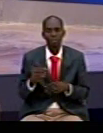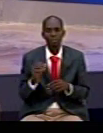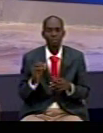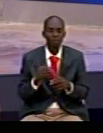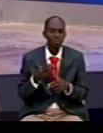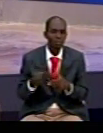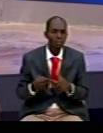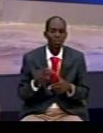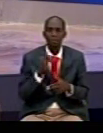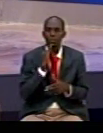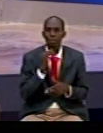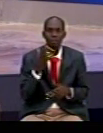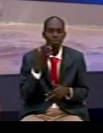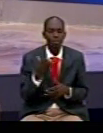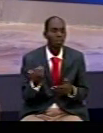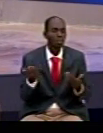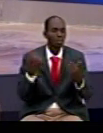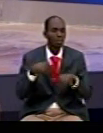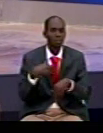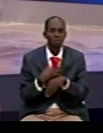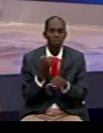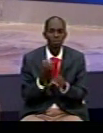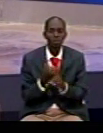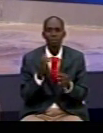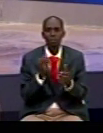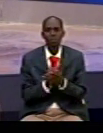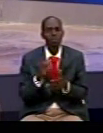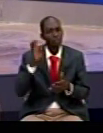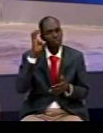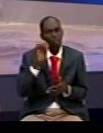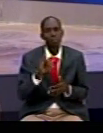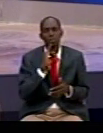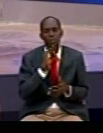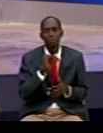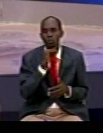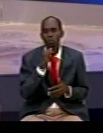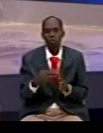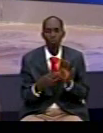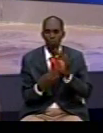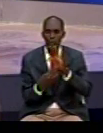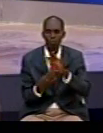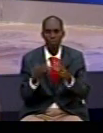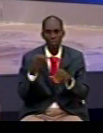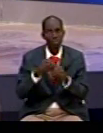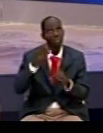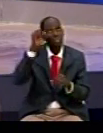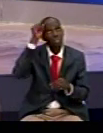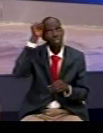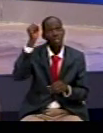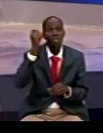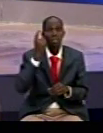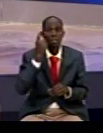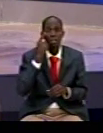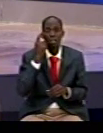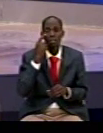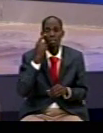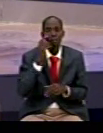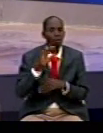there any creature that is not manifest in his sight. All